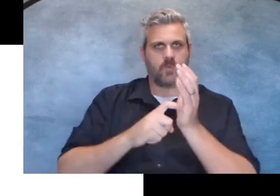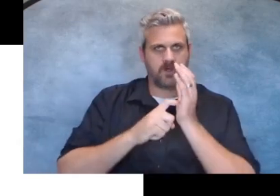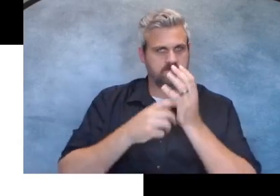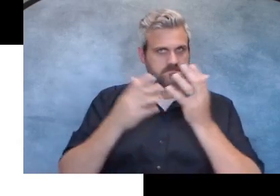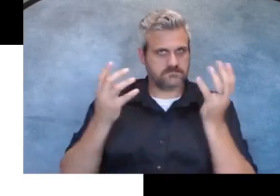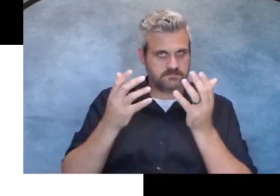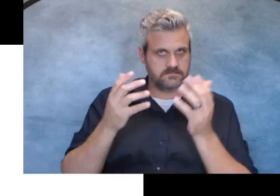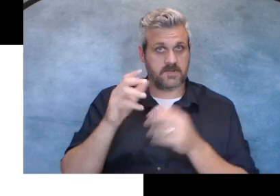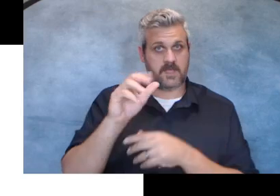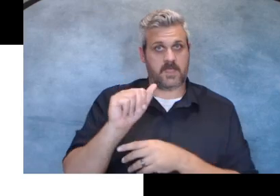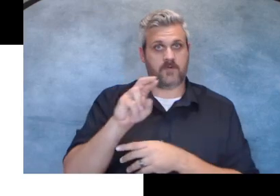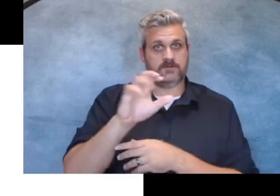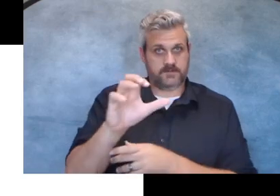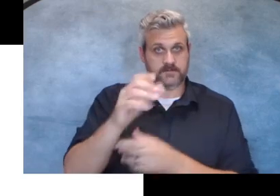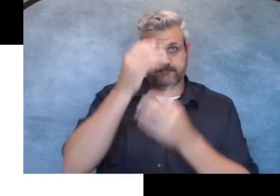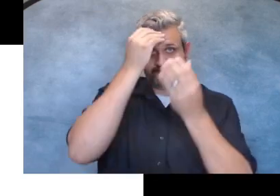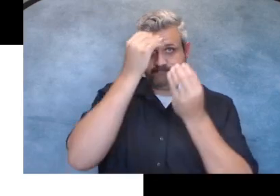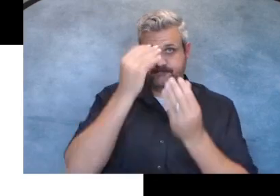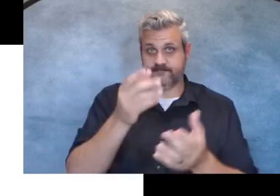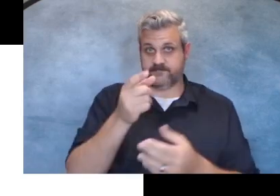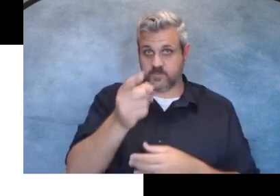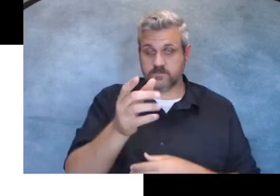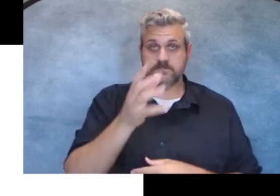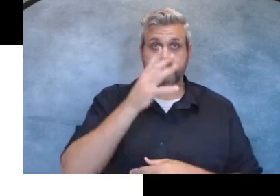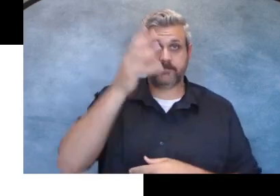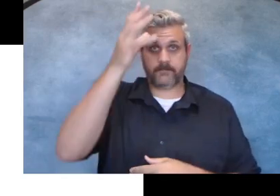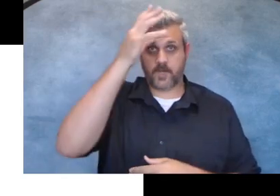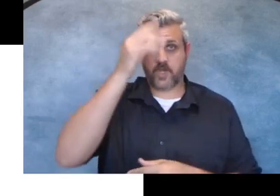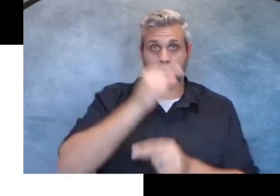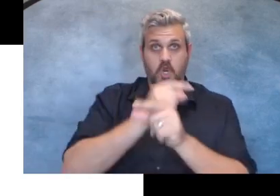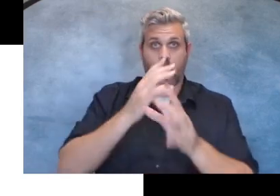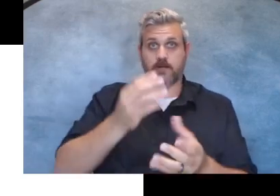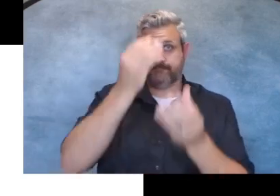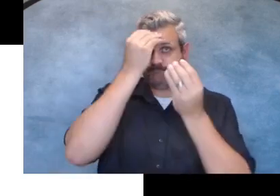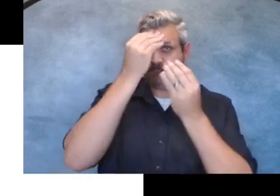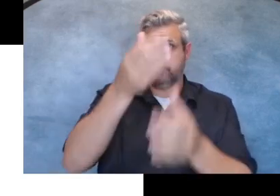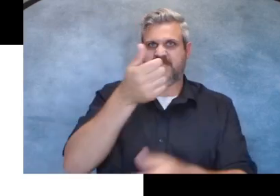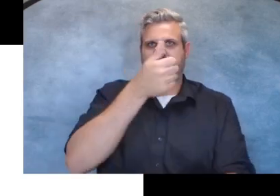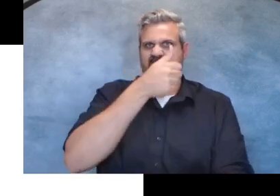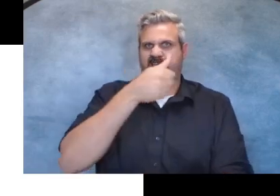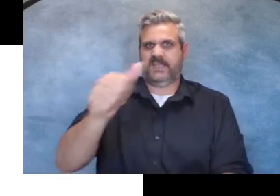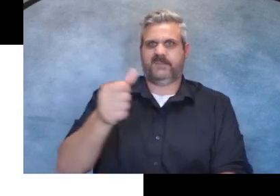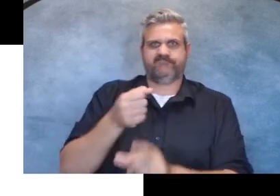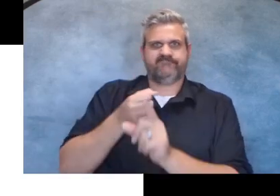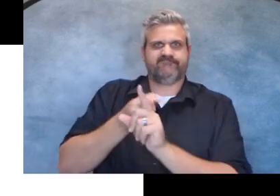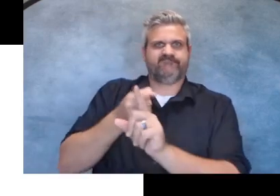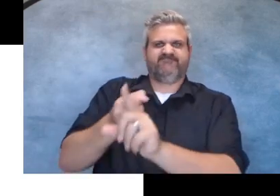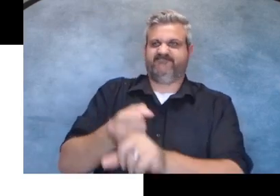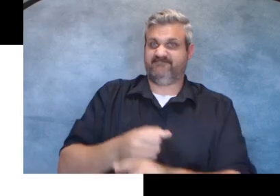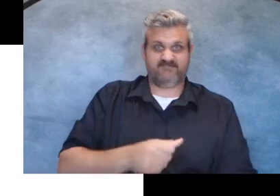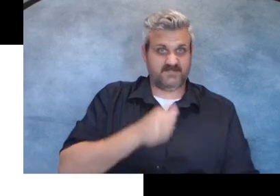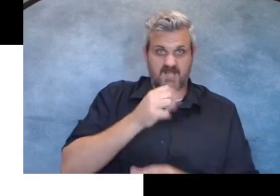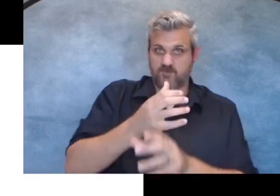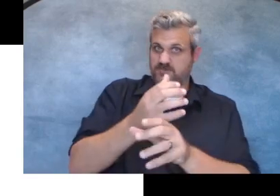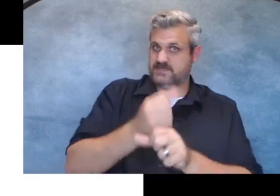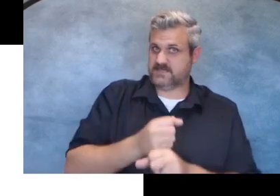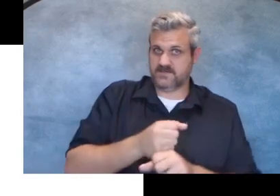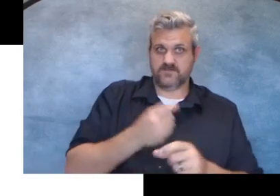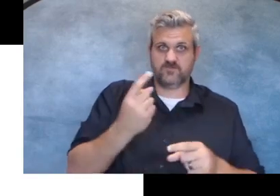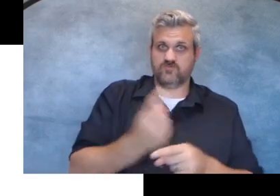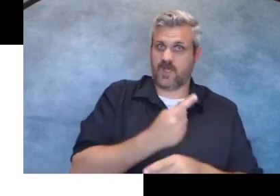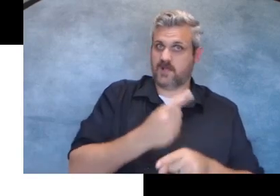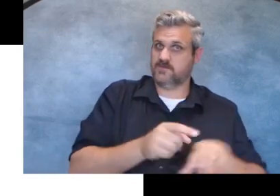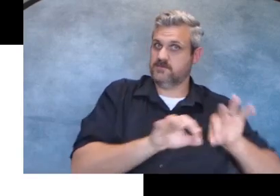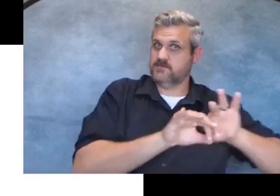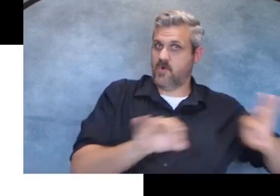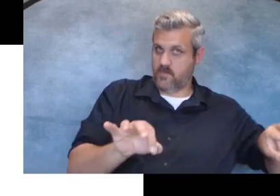requires that the ARC inform you, the parent or guardian, of any implications of not receiving a regular high school diploma and